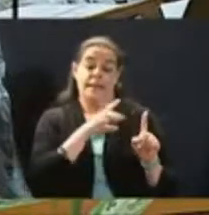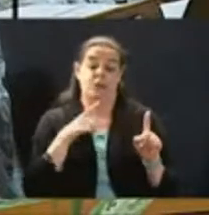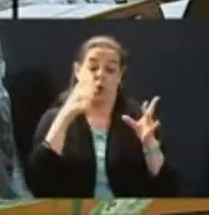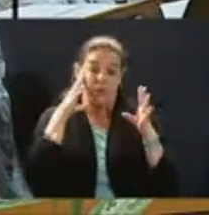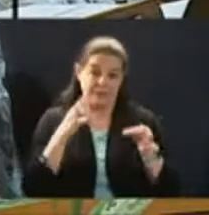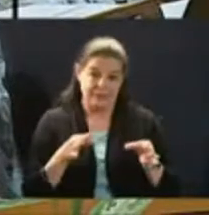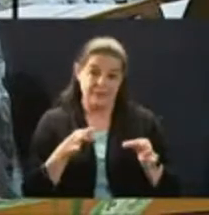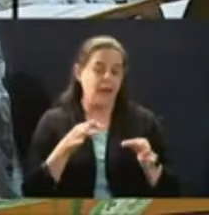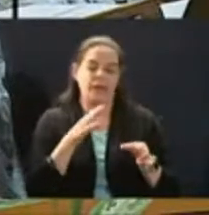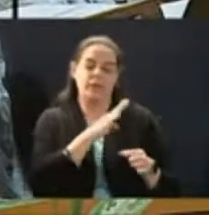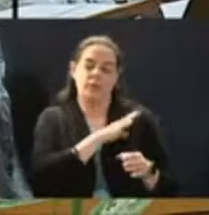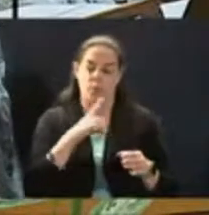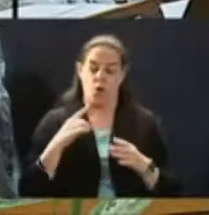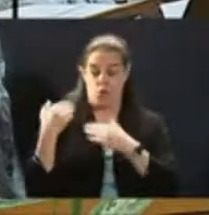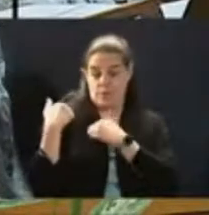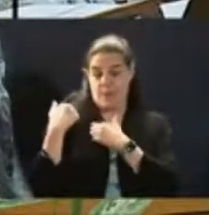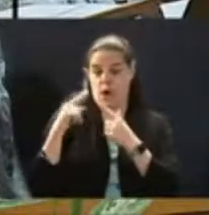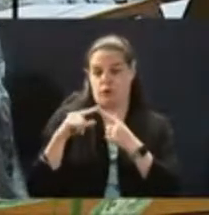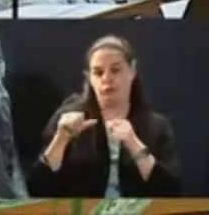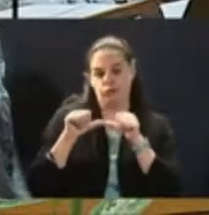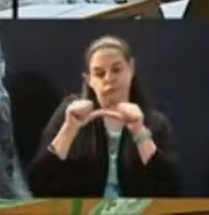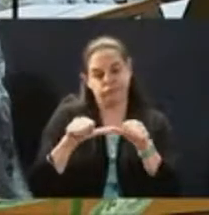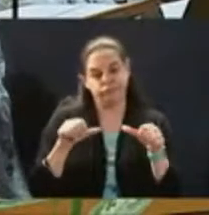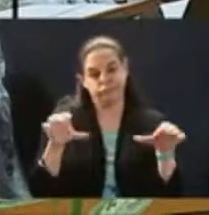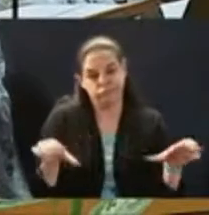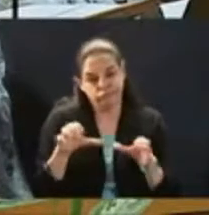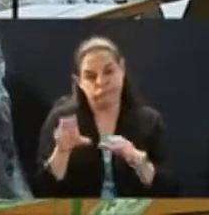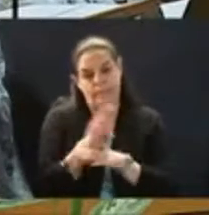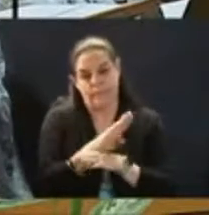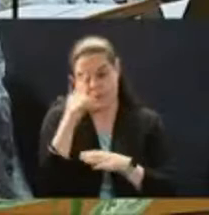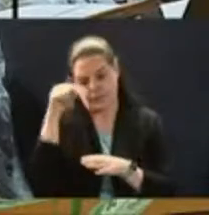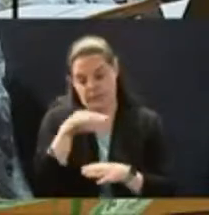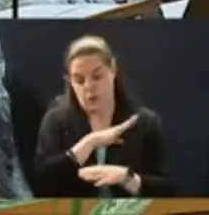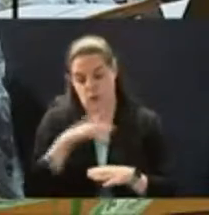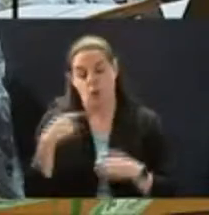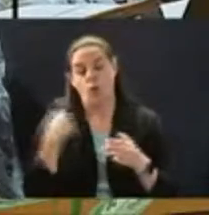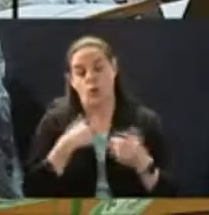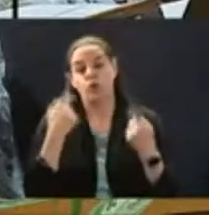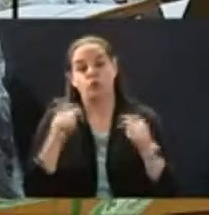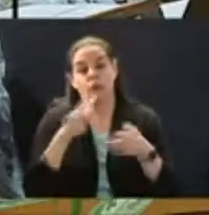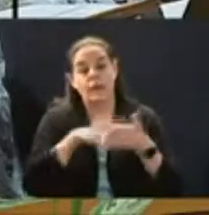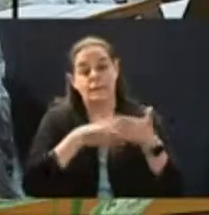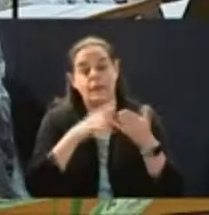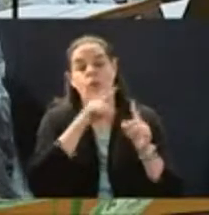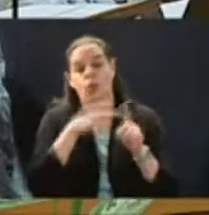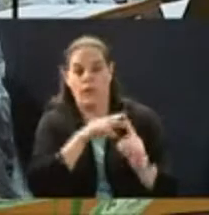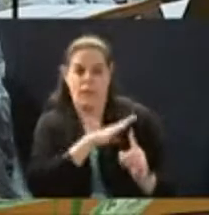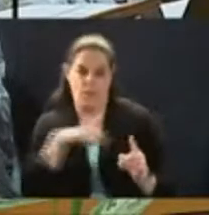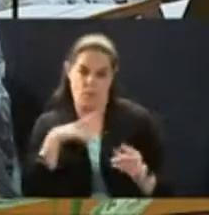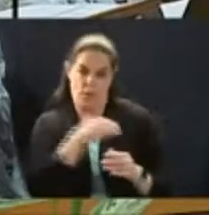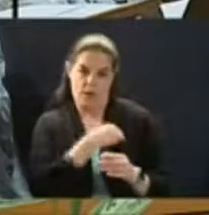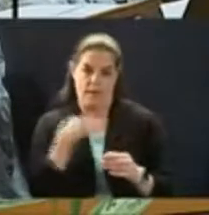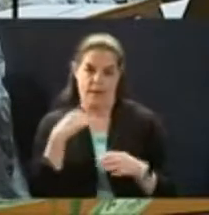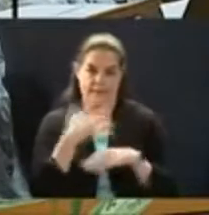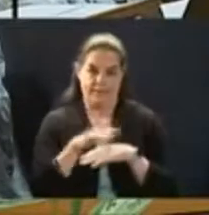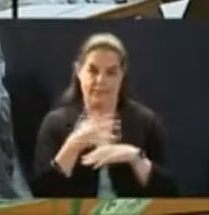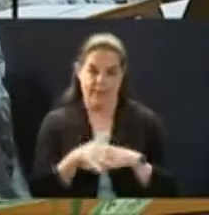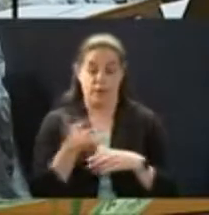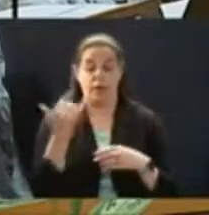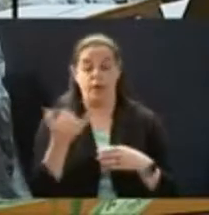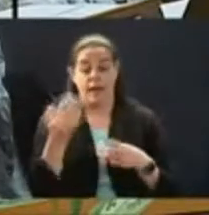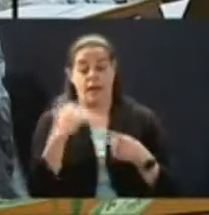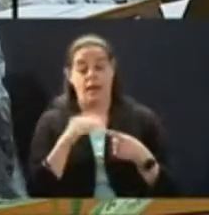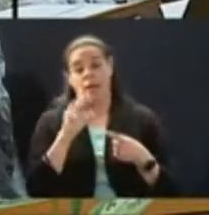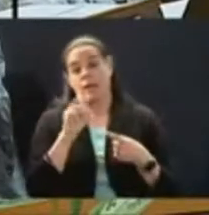business of this board. And so we tried to schedule it when board members were available. I think we had Mr. Watson and then